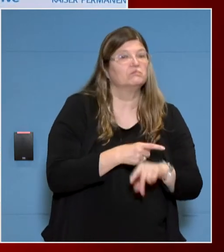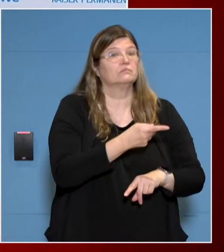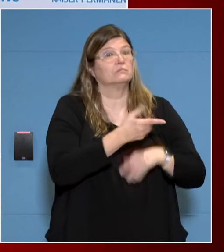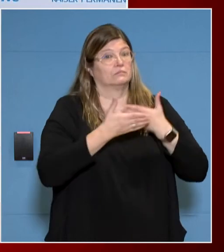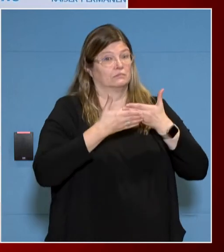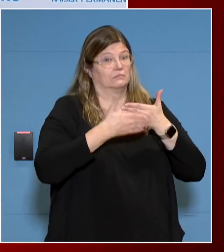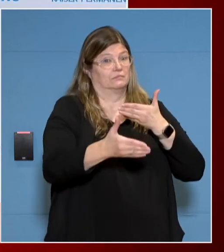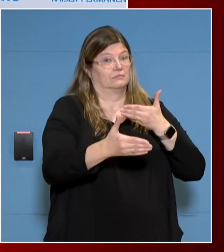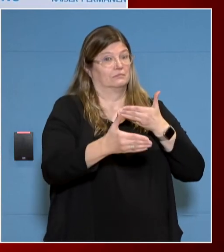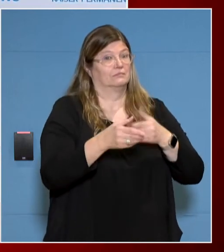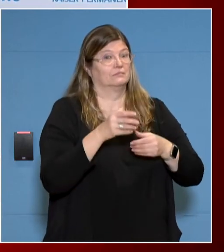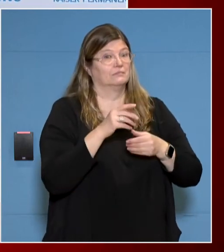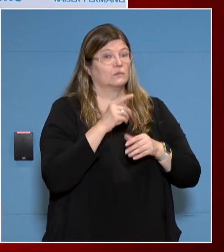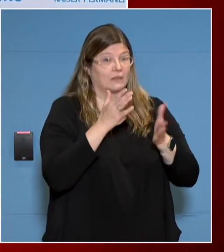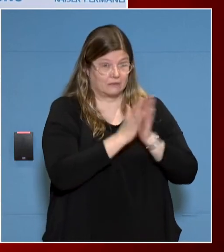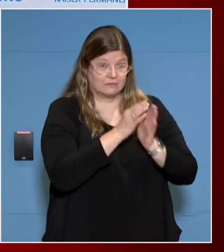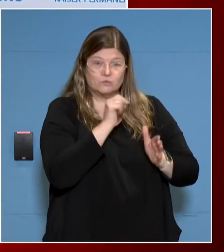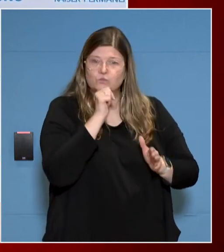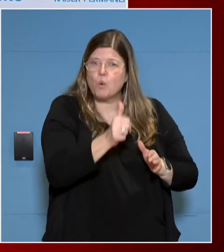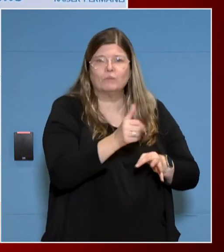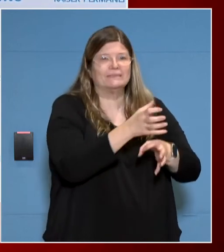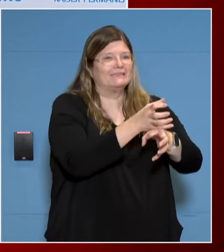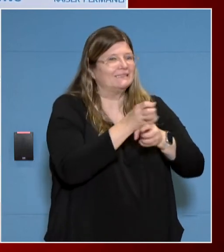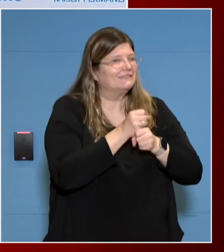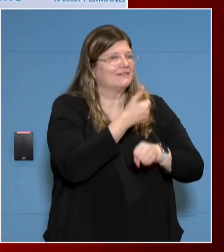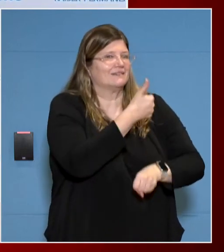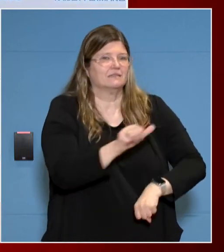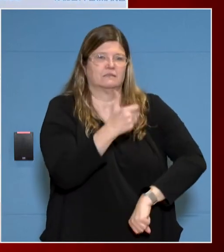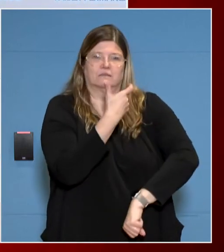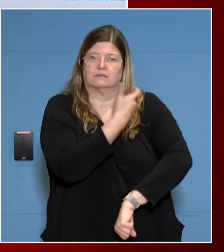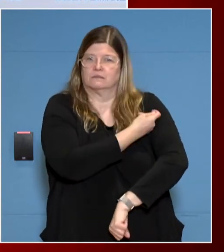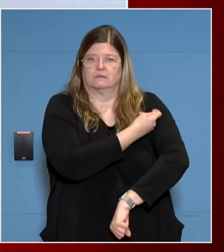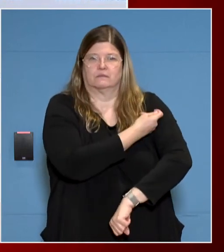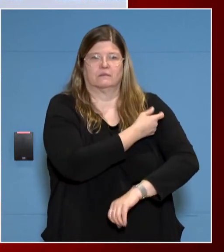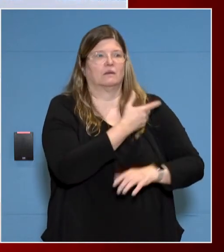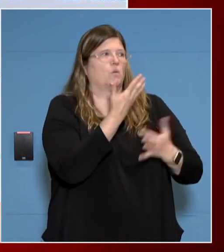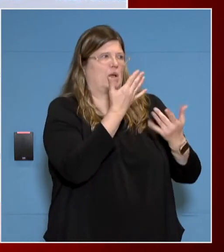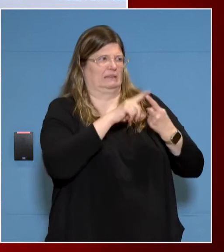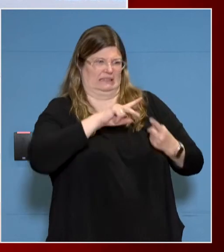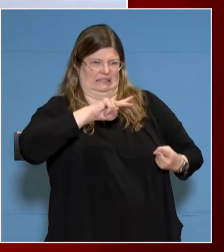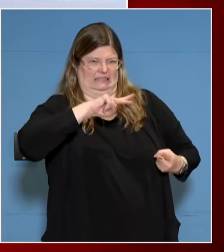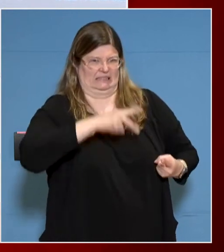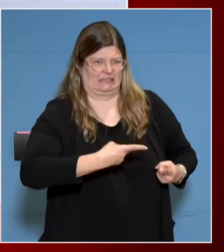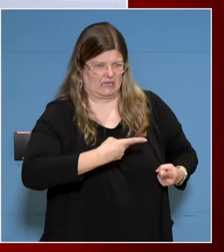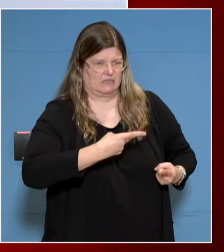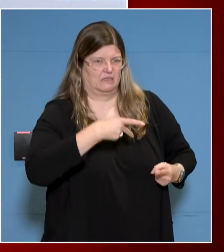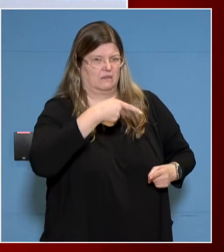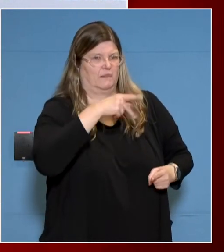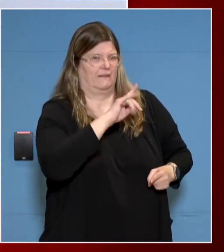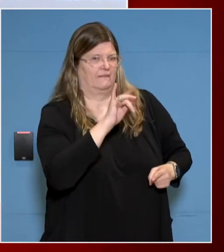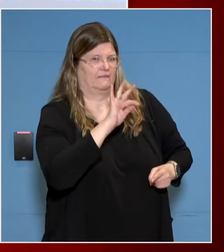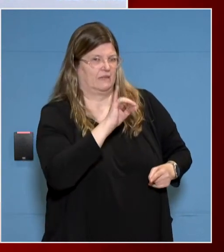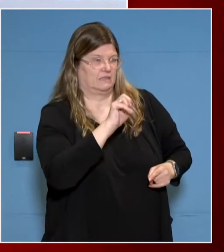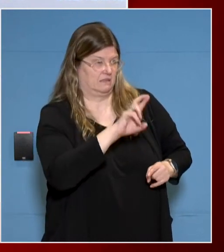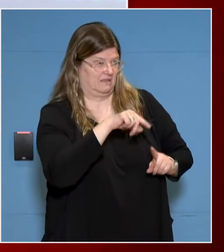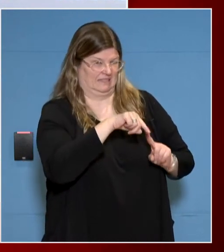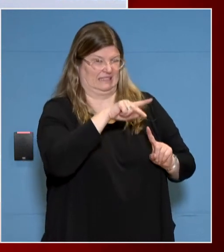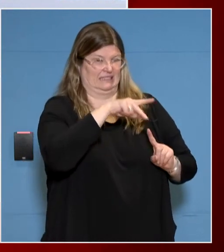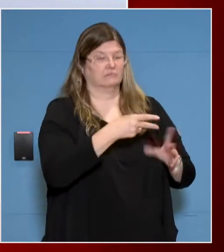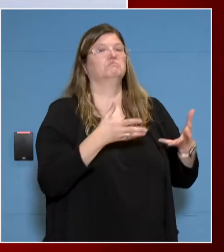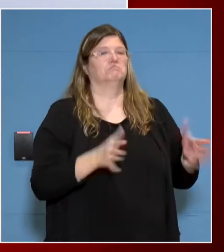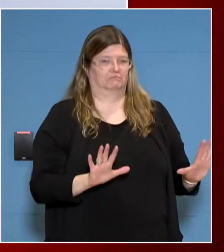would ask that you not get any other vaccine aside from your second dose of the Pfizer vaccine. Okay? We've already got your second